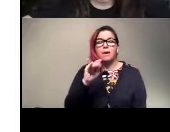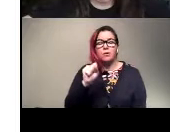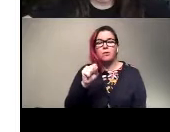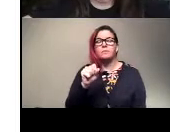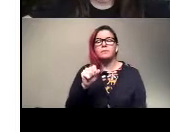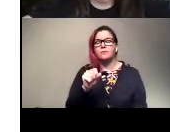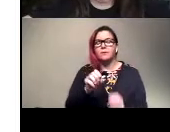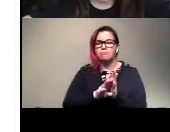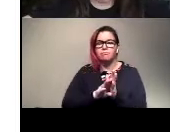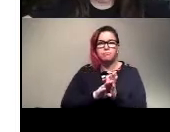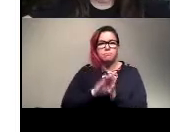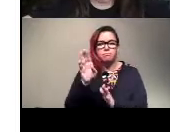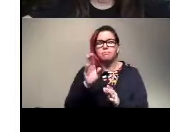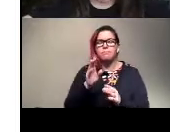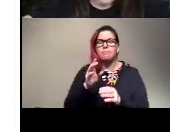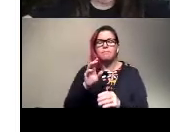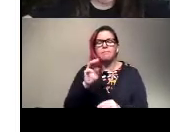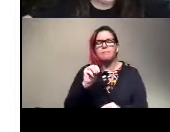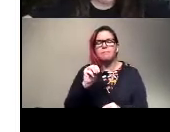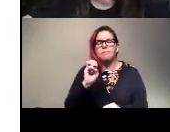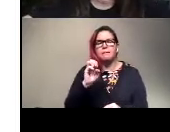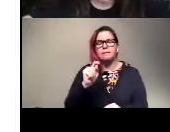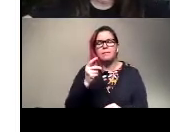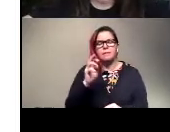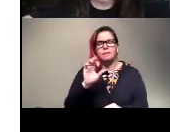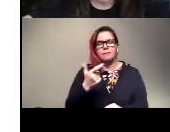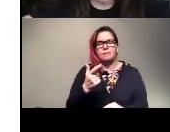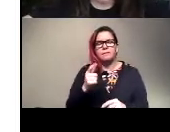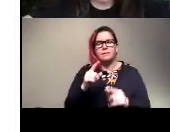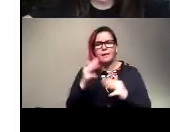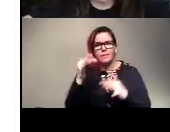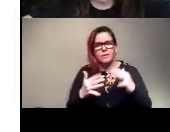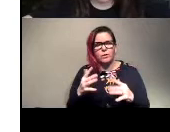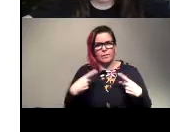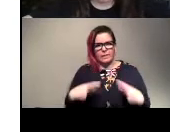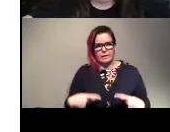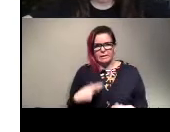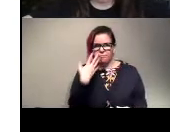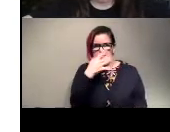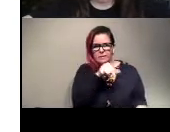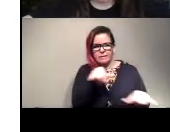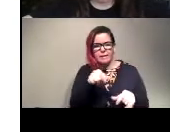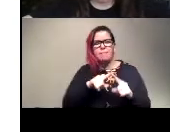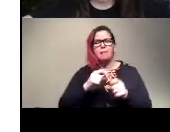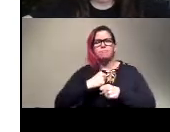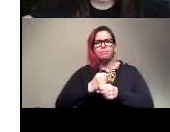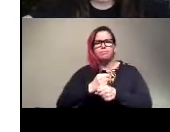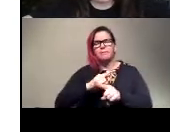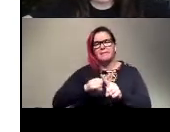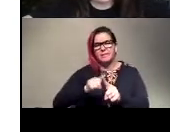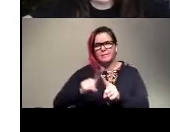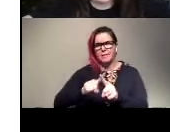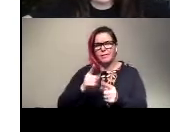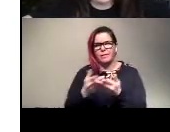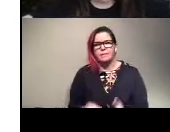in metabolite diversity. So they don't necessarily look physically really different, but they produce all sorts of fascinating things. And you can